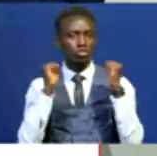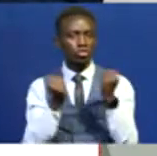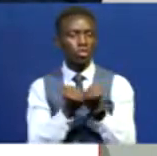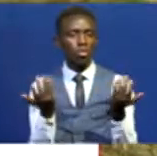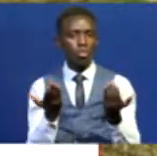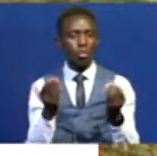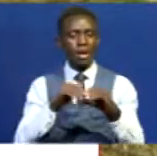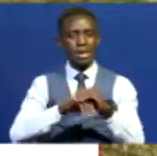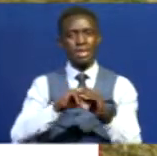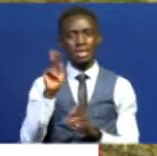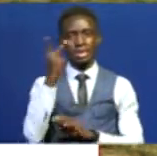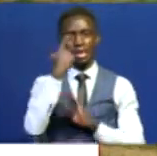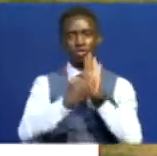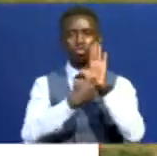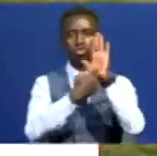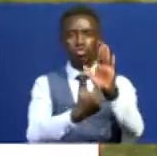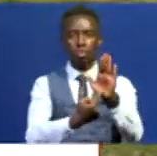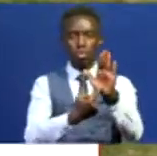grounds.